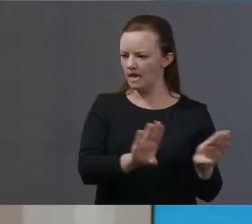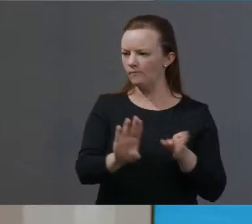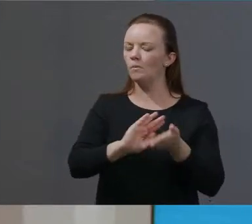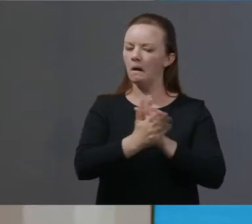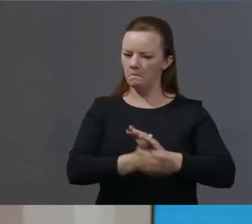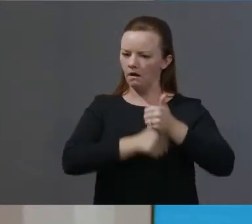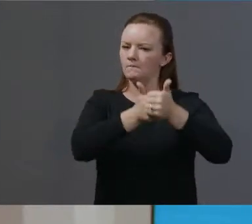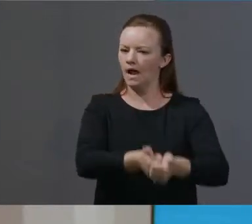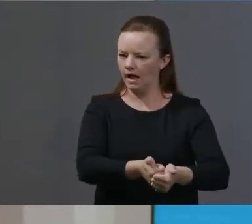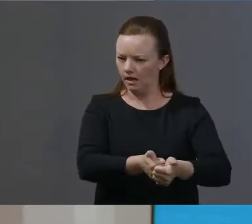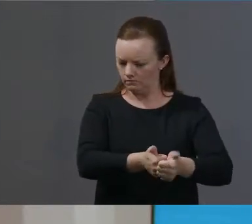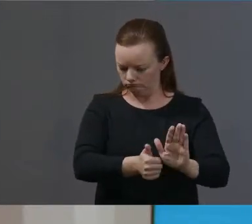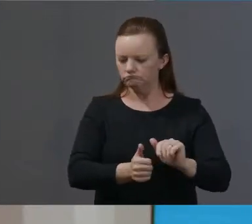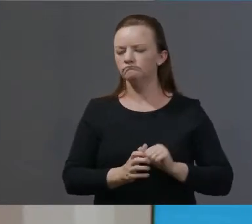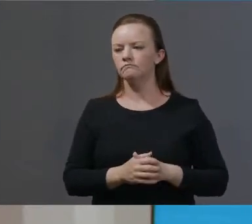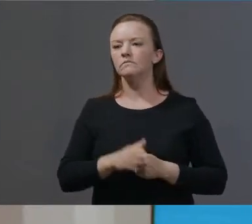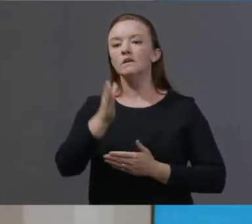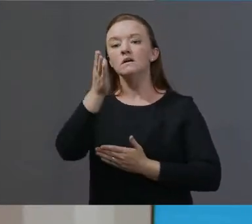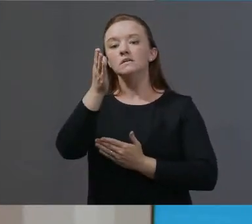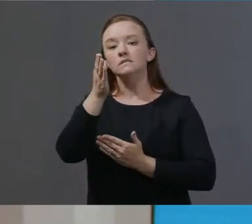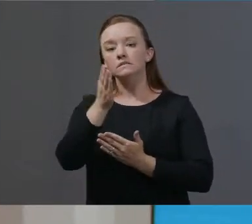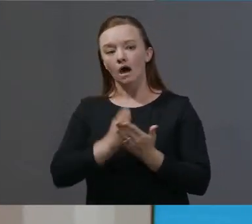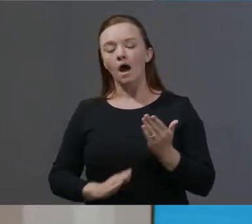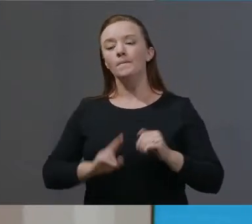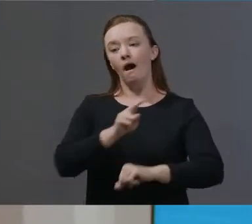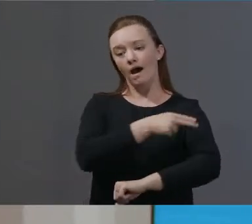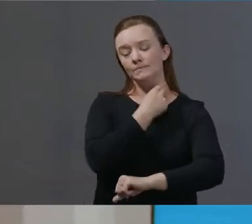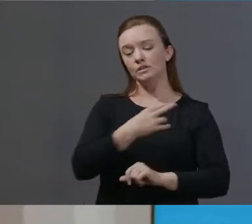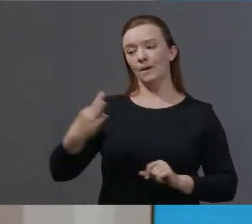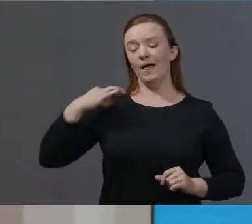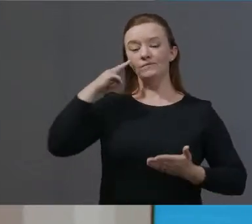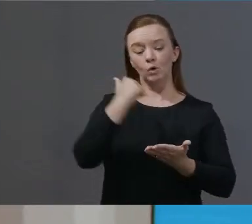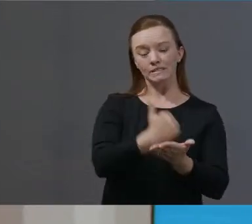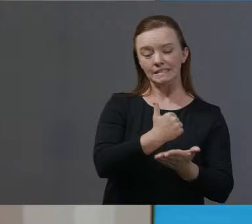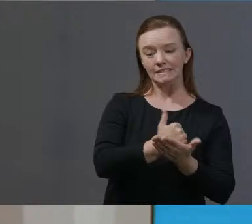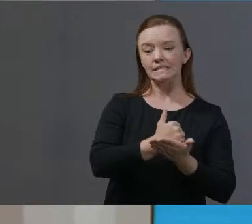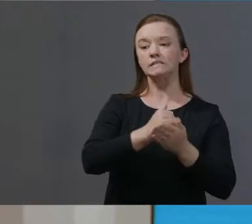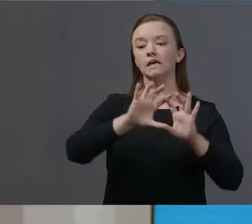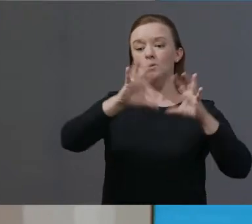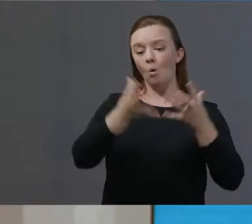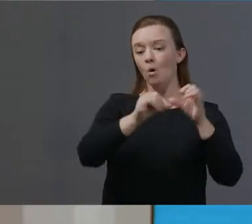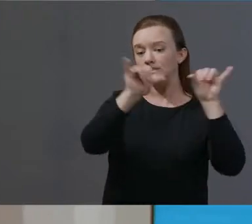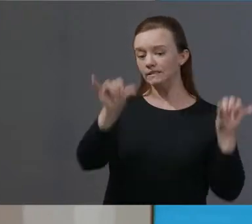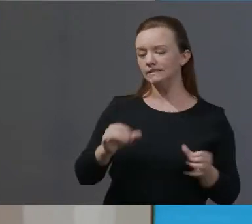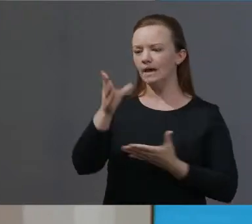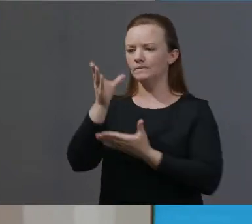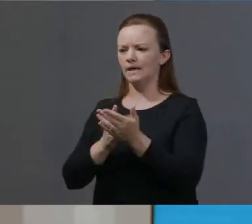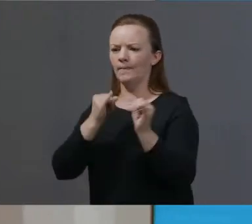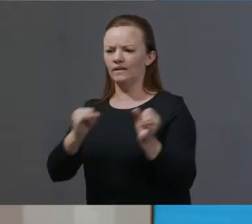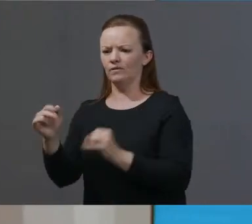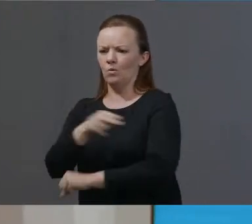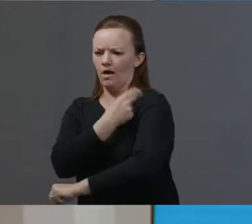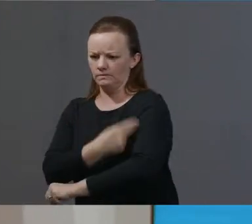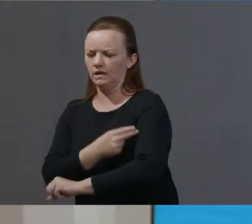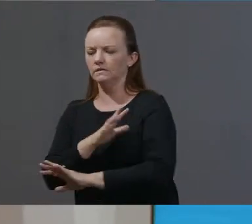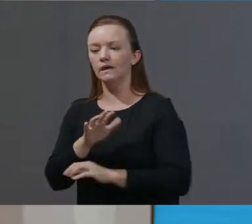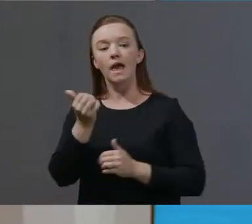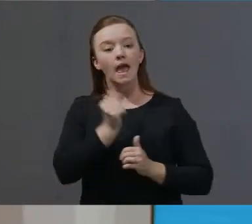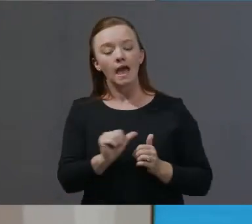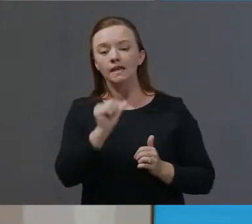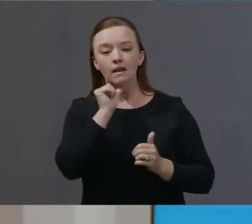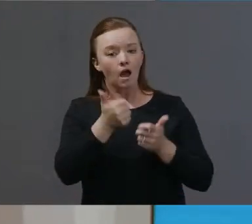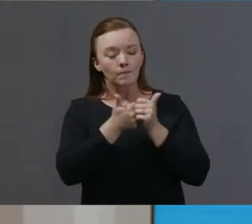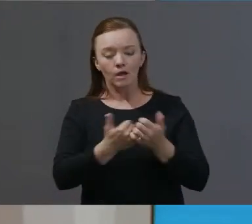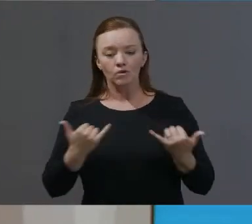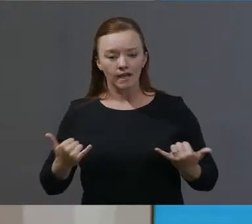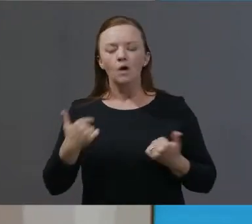as a whole system, some have applied as individual hospitals. Are any other So we need to compliance take right that. now? We've got hospitals that we do know